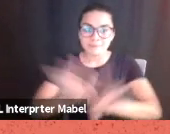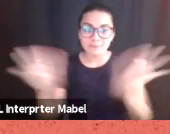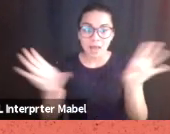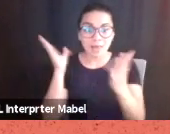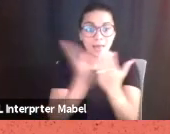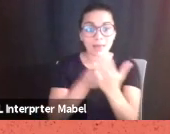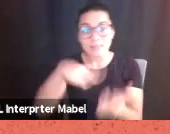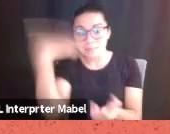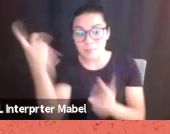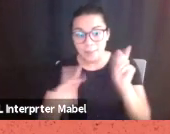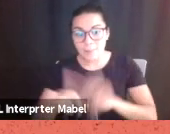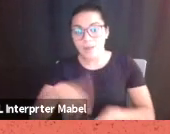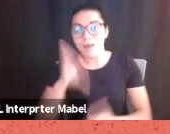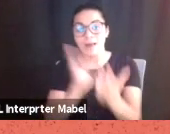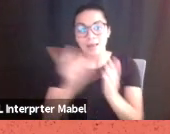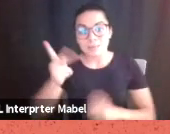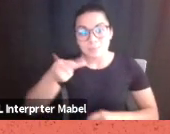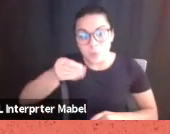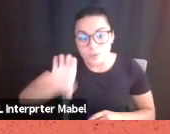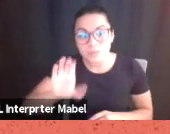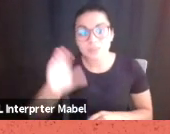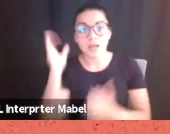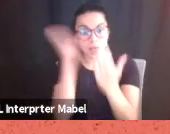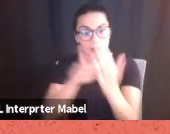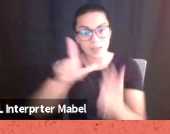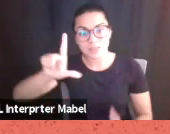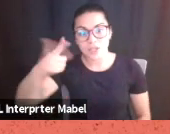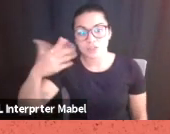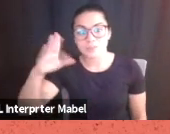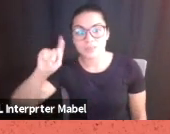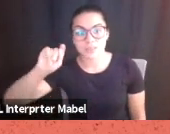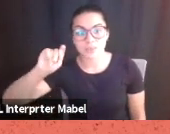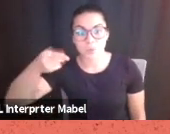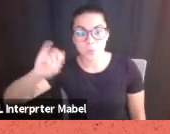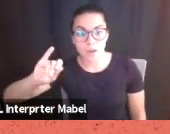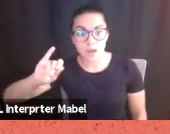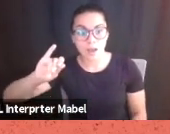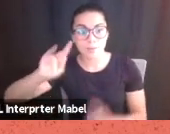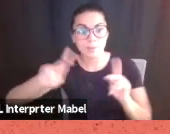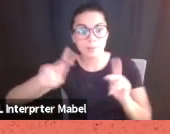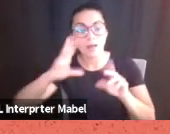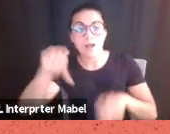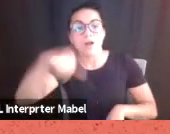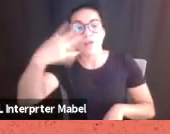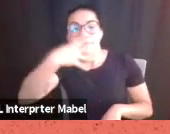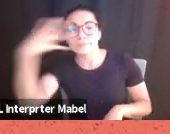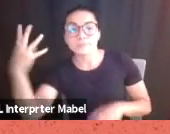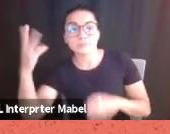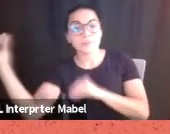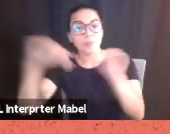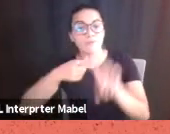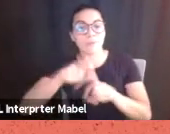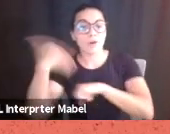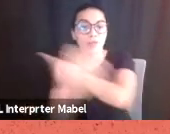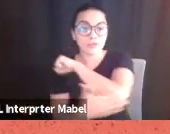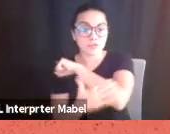color, LGBTQI, and immigrants, and other marginalized identities. As such, we must